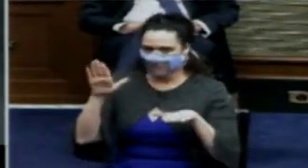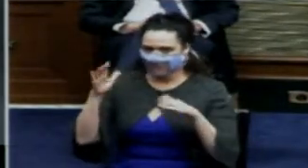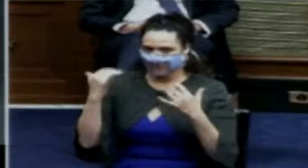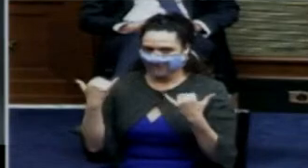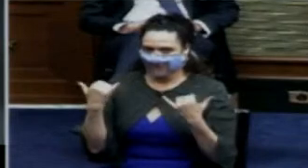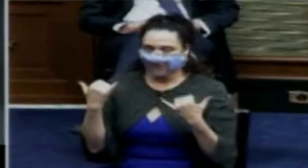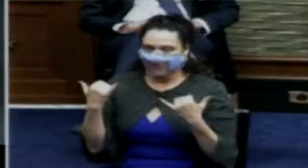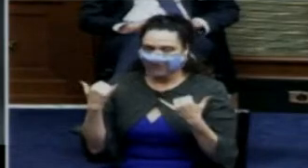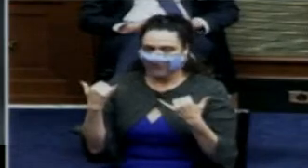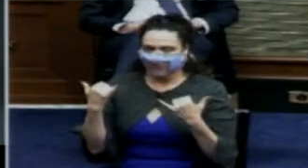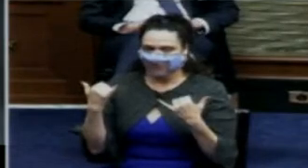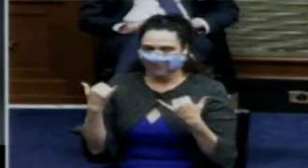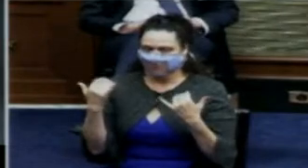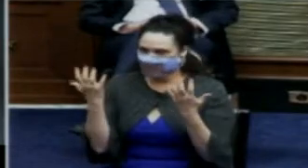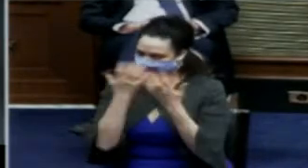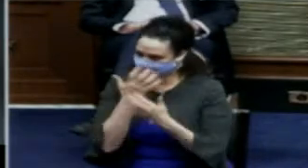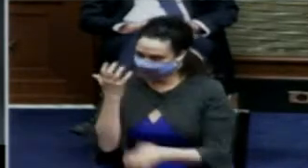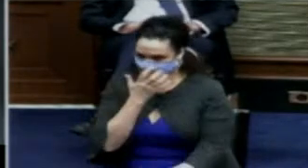goodness gracious.